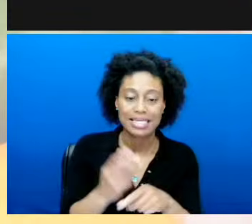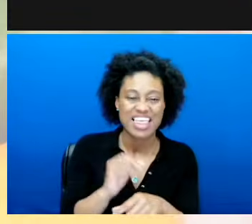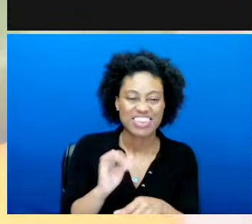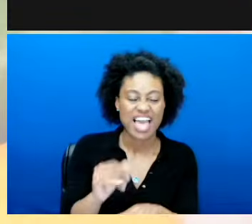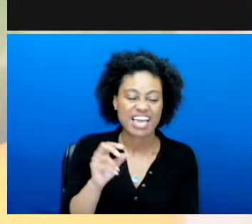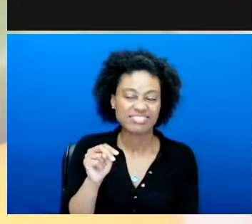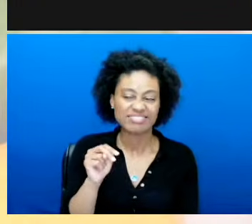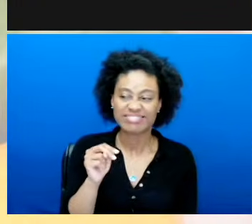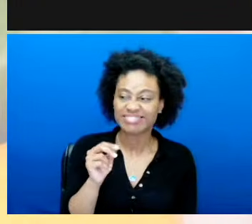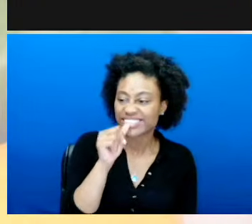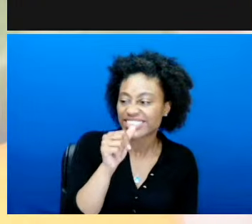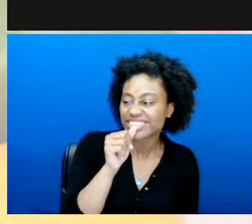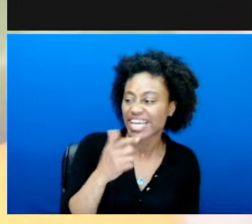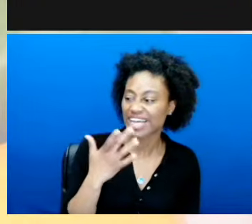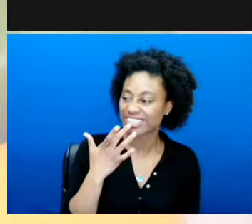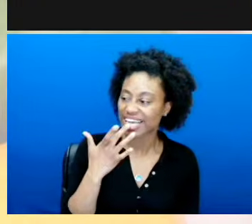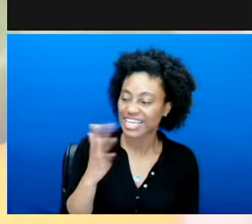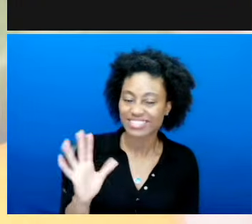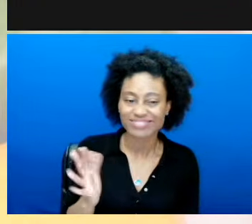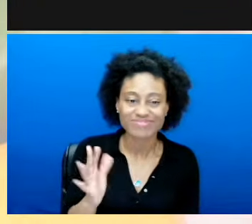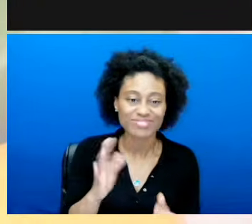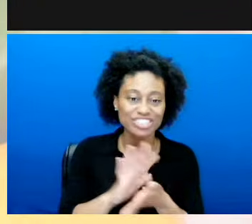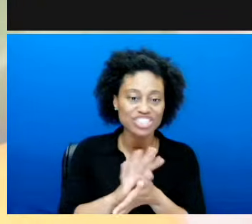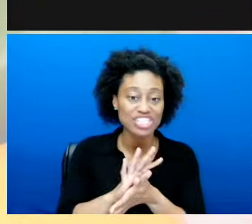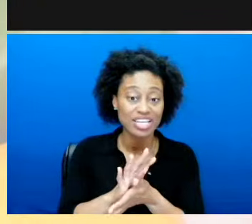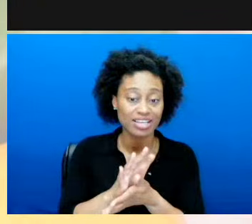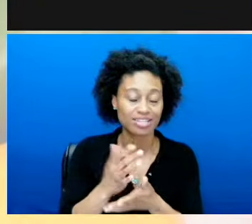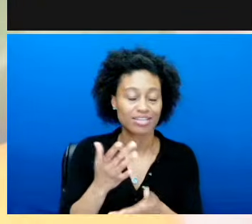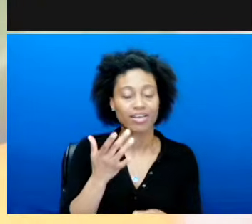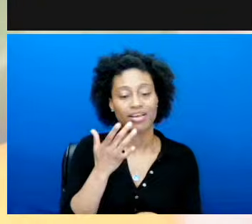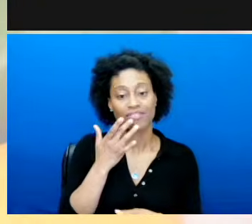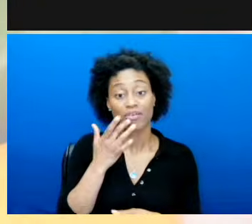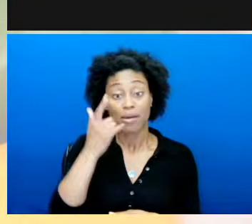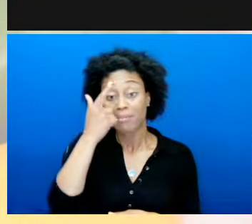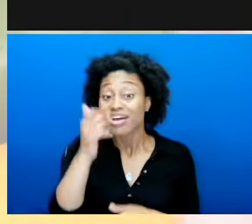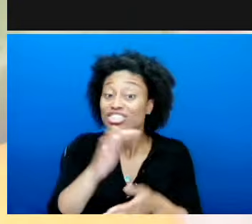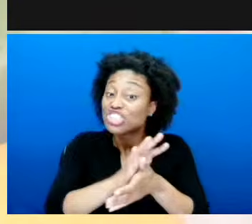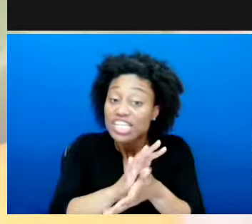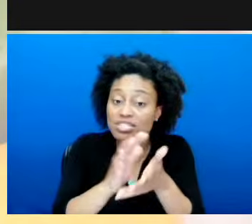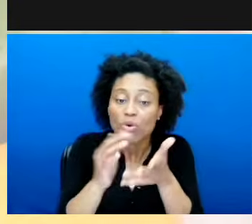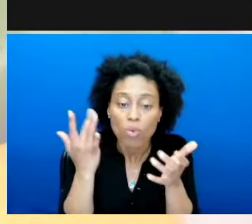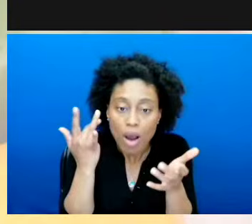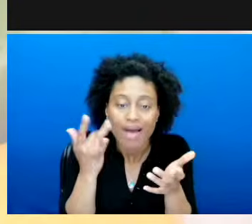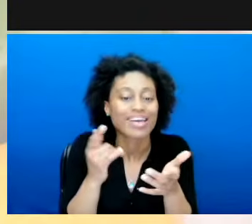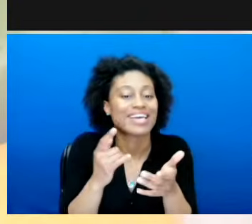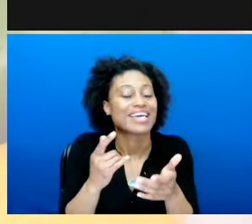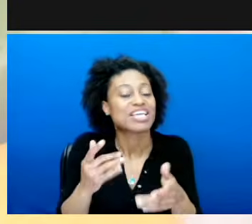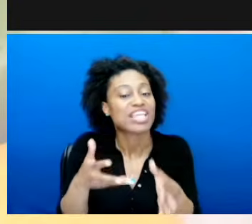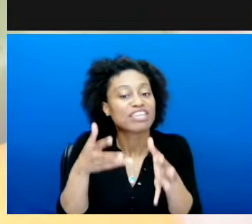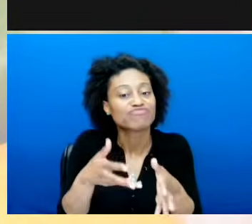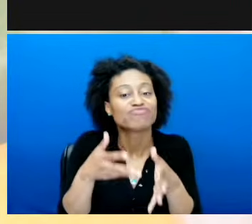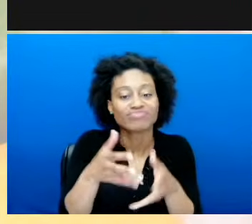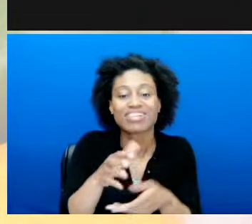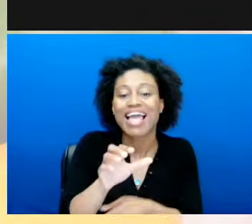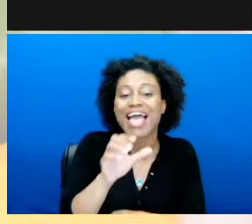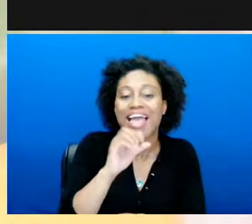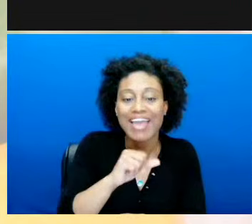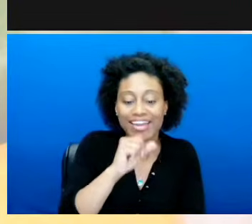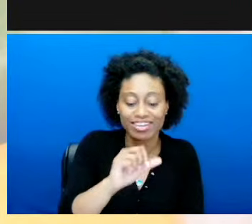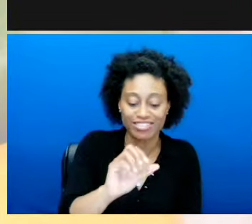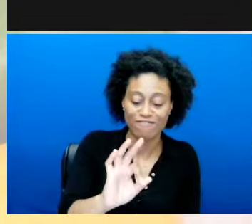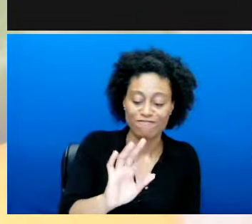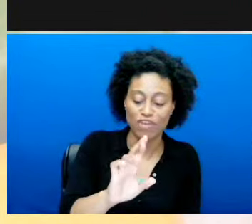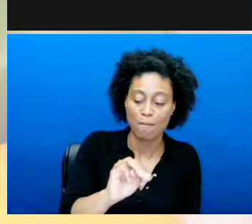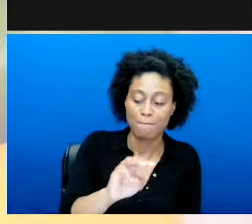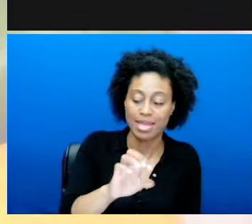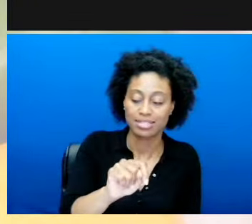nutty, cheesy flavor because cheese is fermented, it's aged. And so this nutritional yeast is also fermented and aged, and that's why it